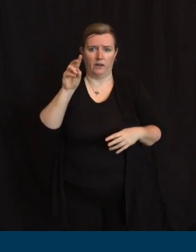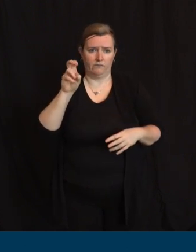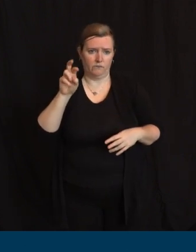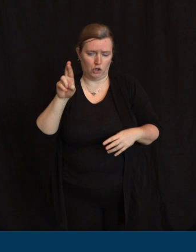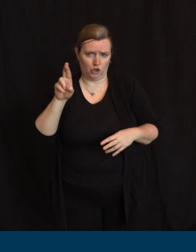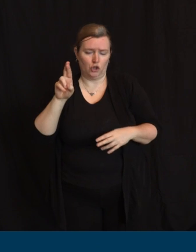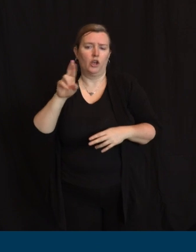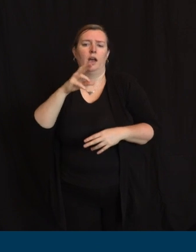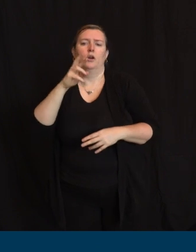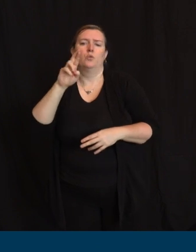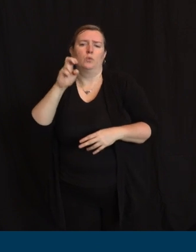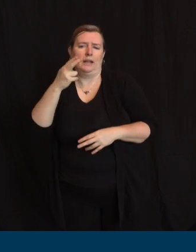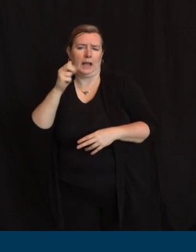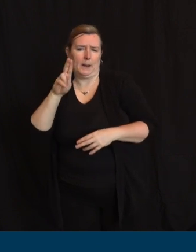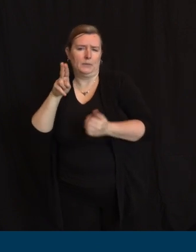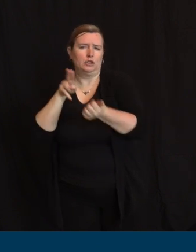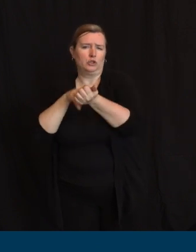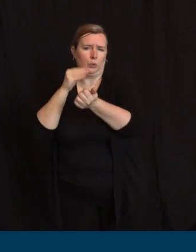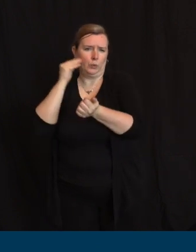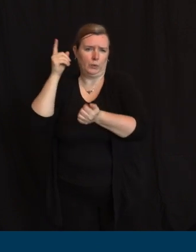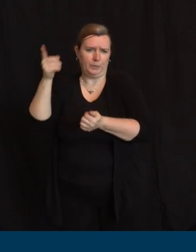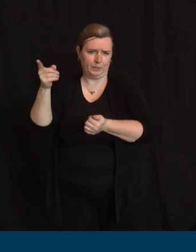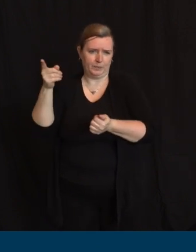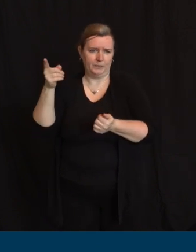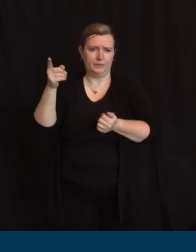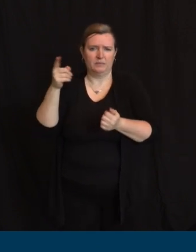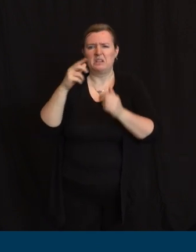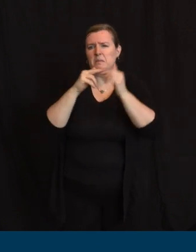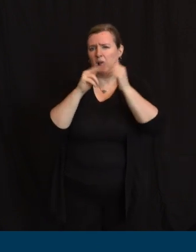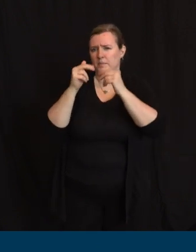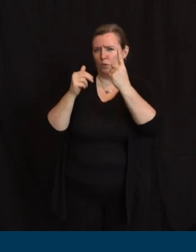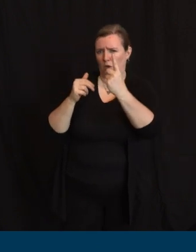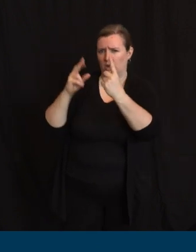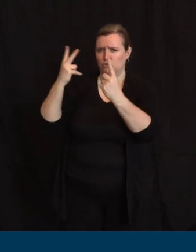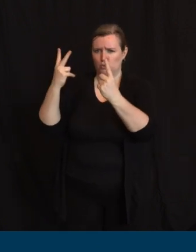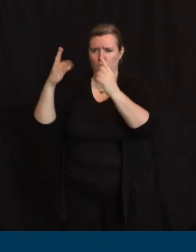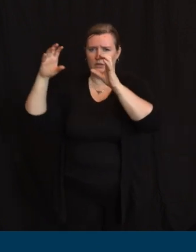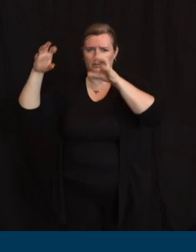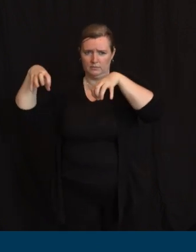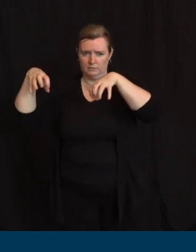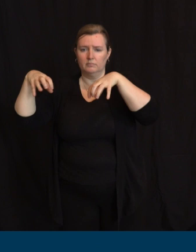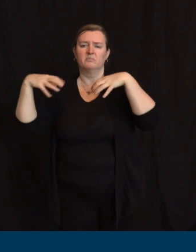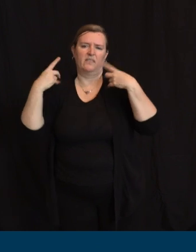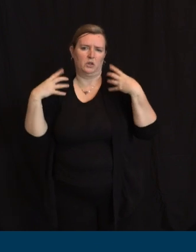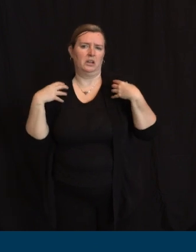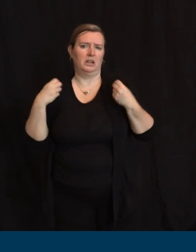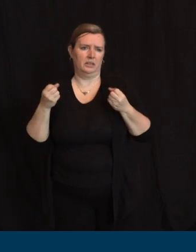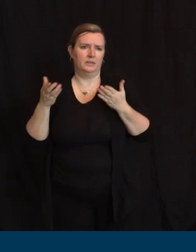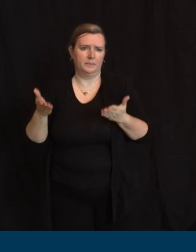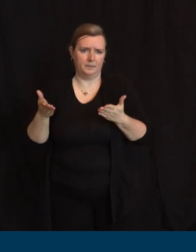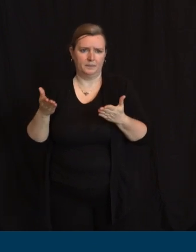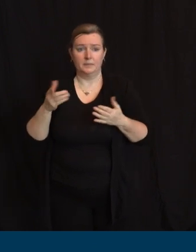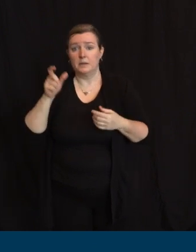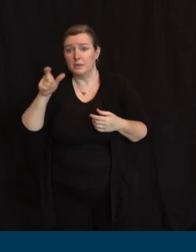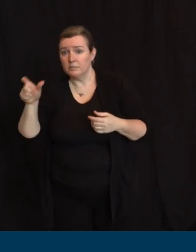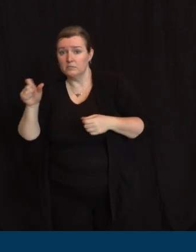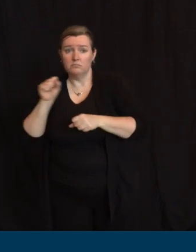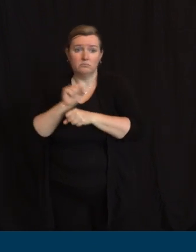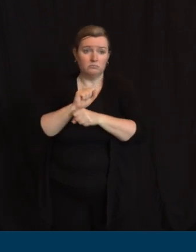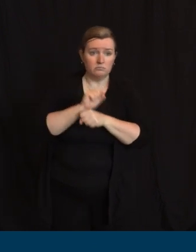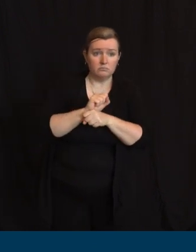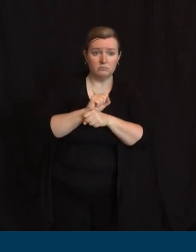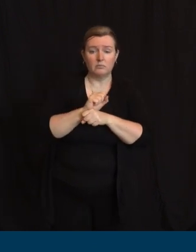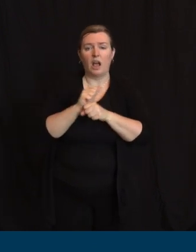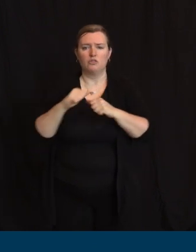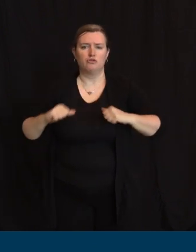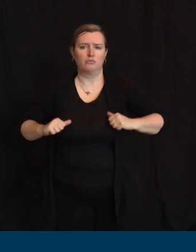Center 1 and 2, and pray for the health and recovery of the other residents and employees devastated by